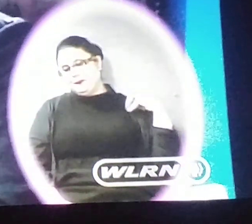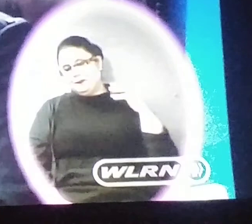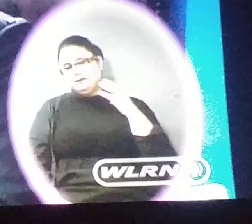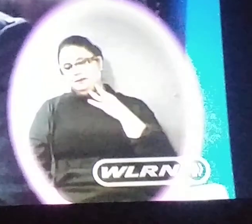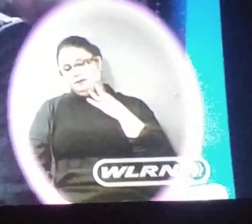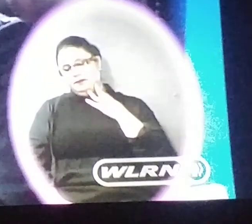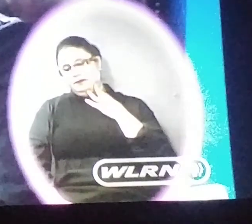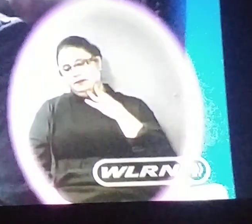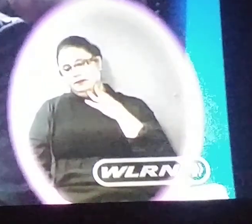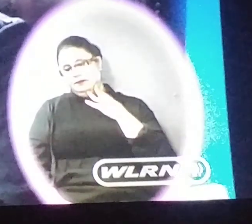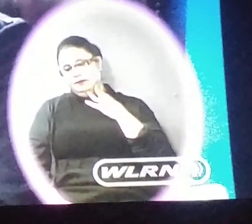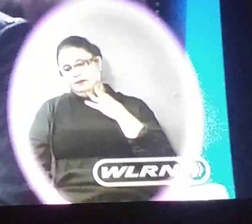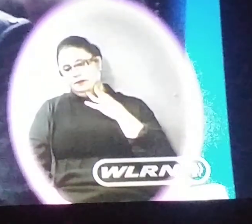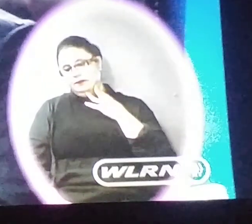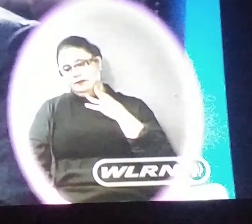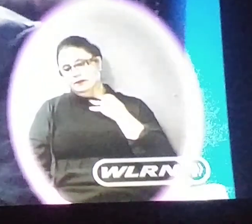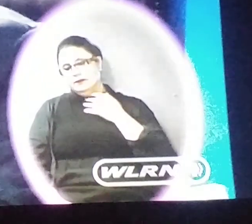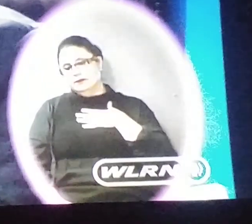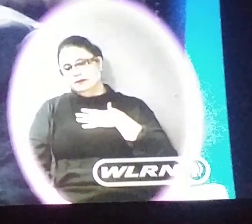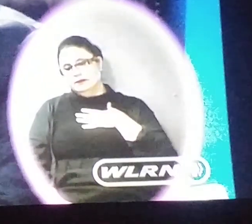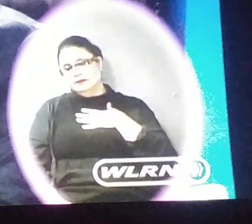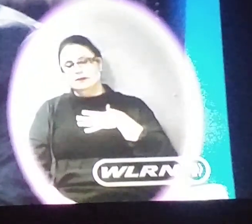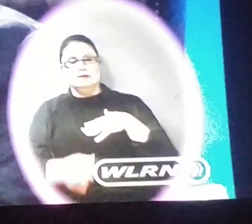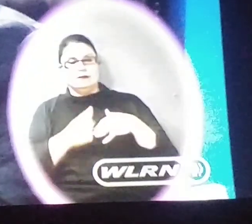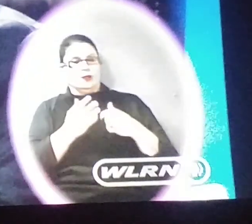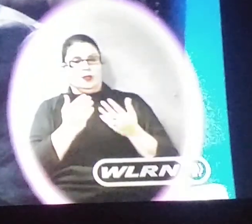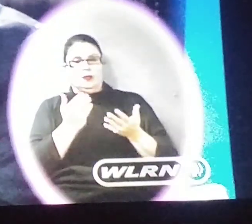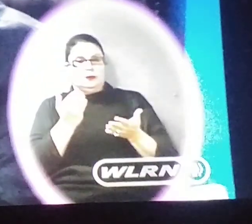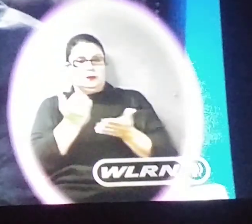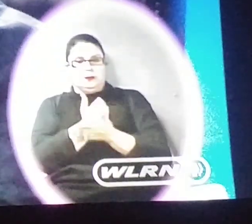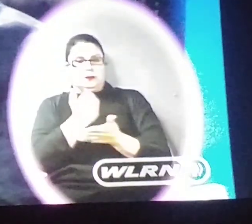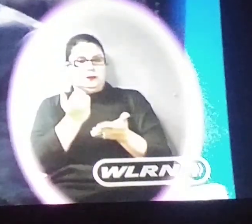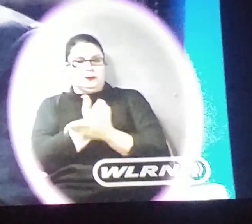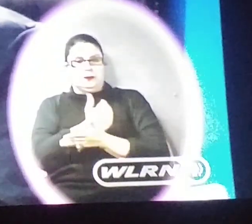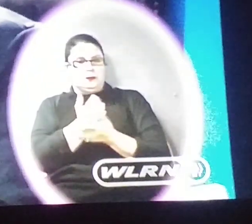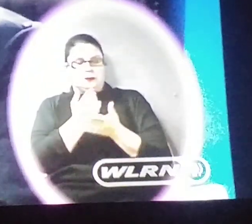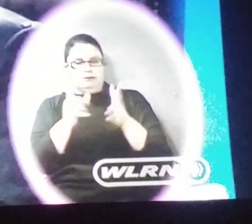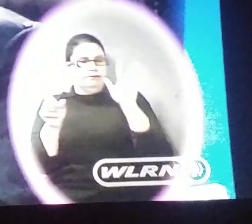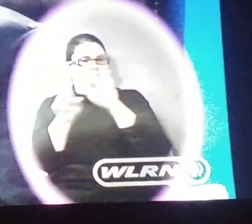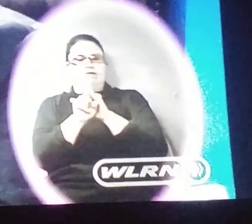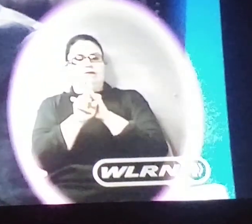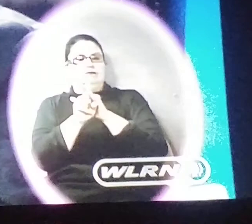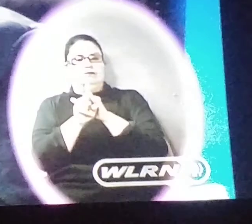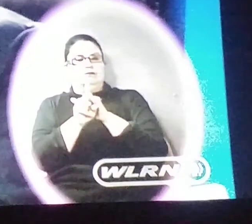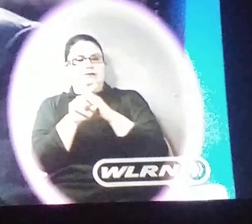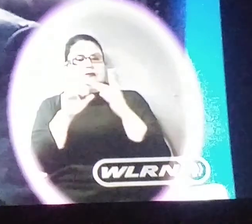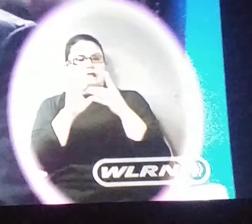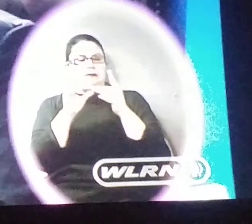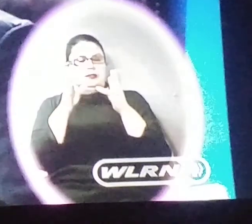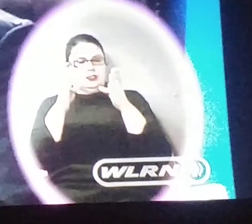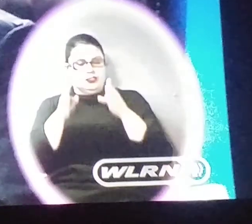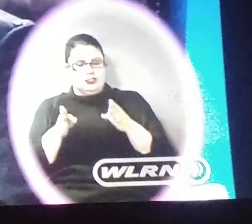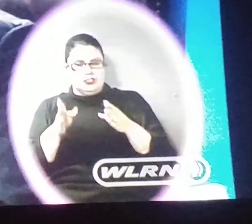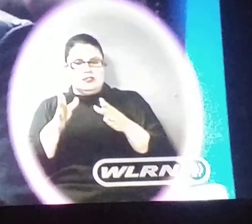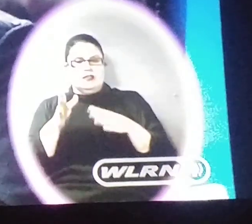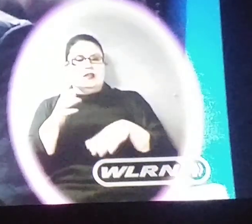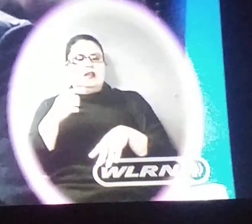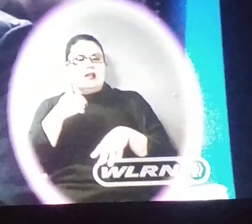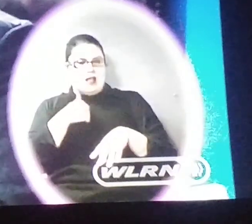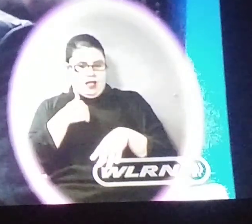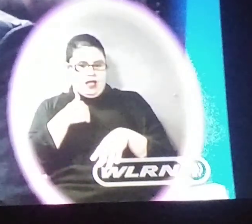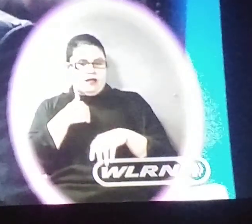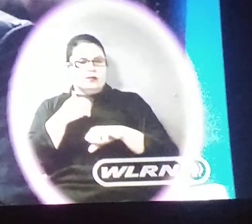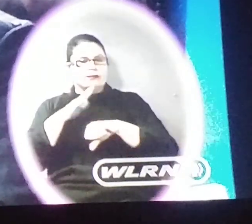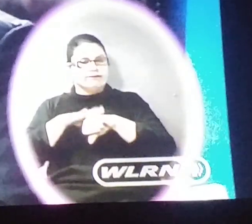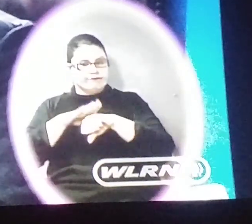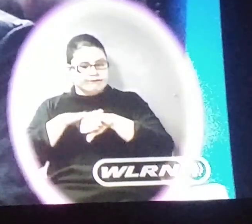typically, I would put, this is a new speaker that just walked up. Typically, I would definitely put her in the legal